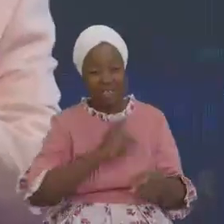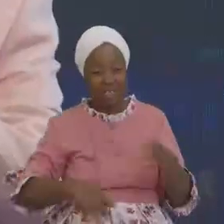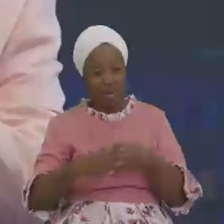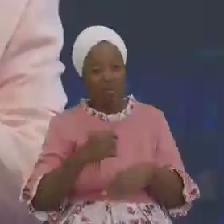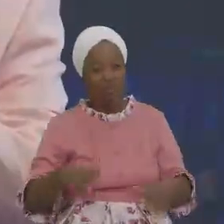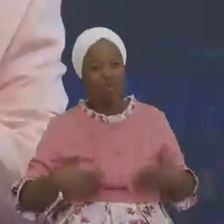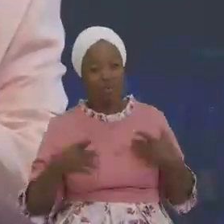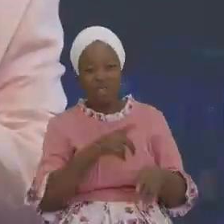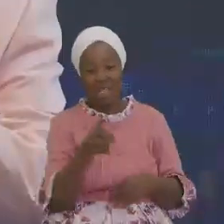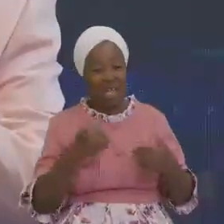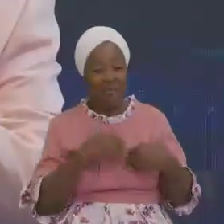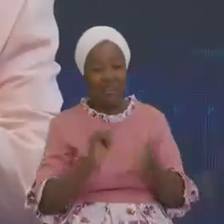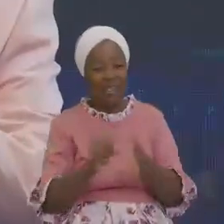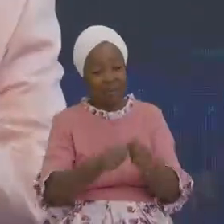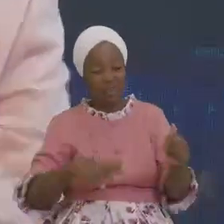abated life.